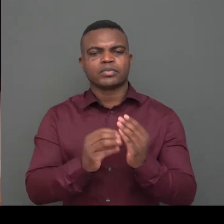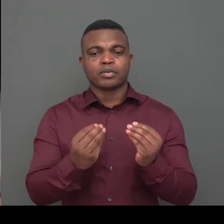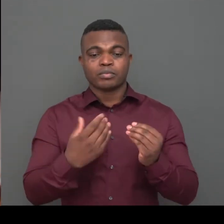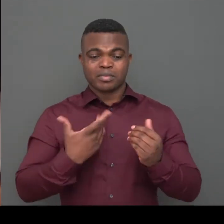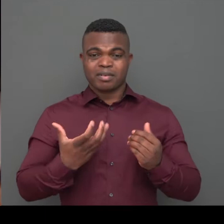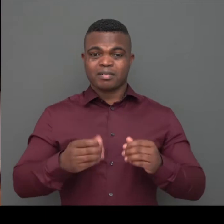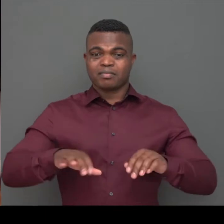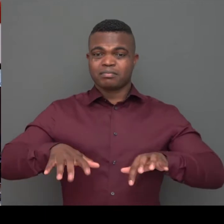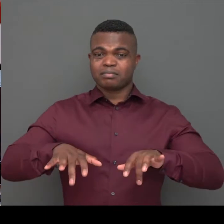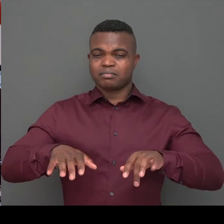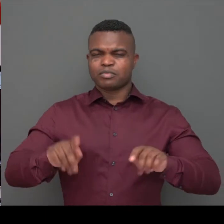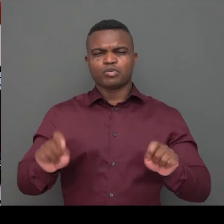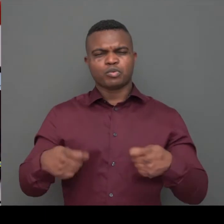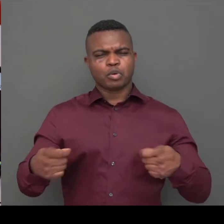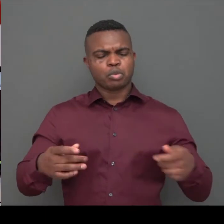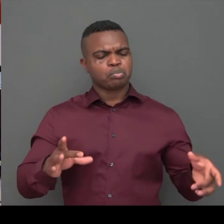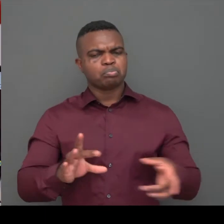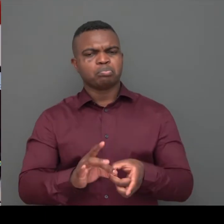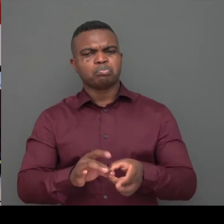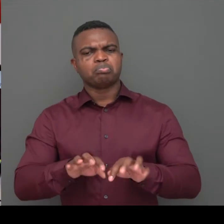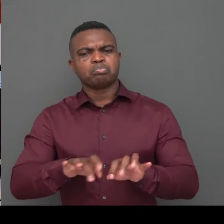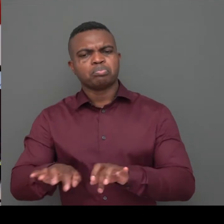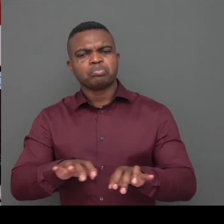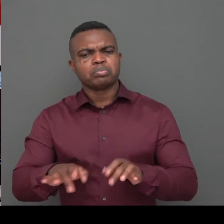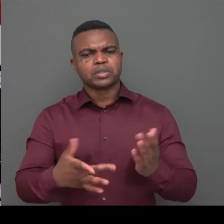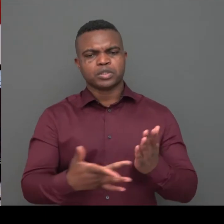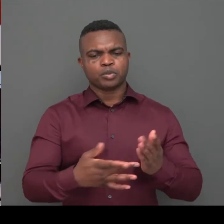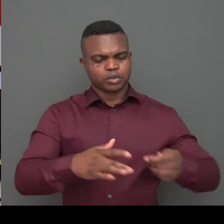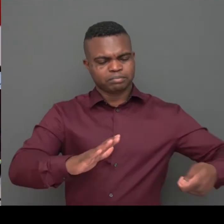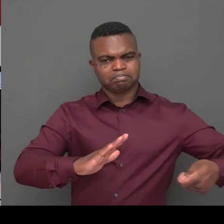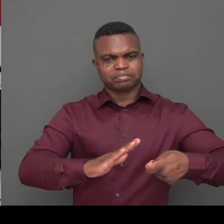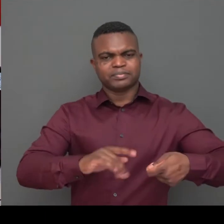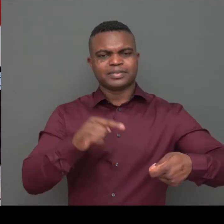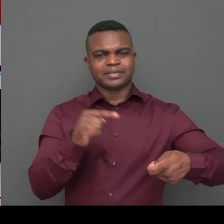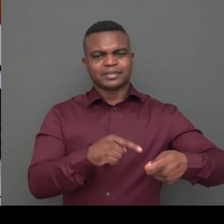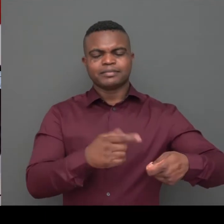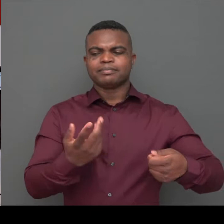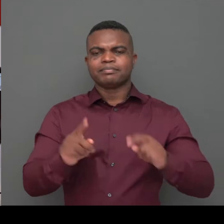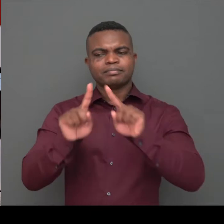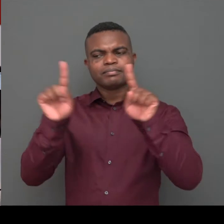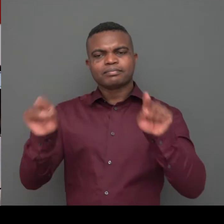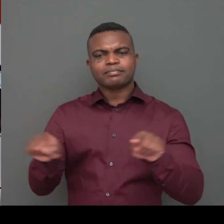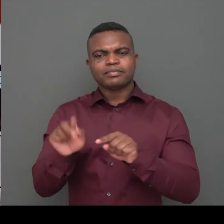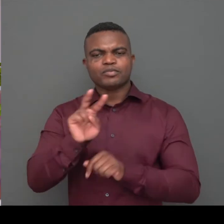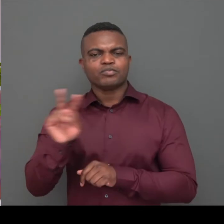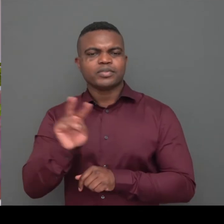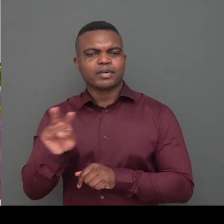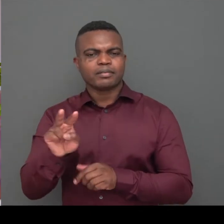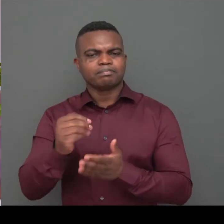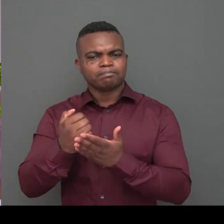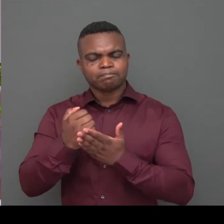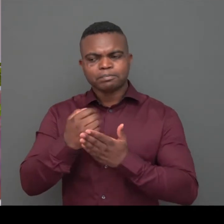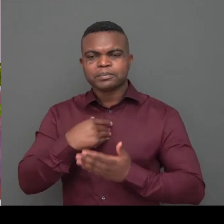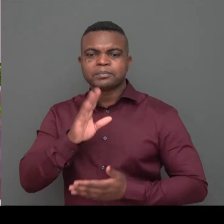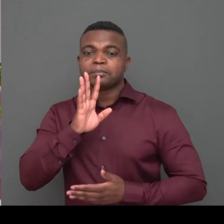regular writing and email programs. However, I have an assistive technology in my computer which is called screen reader, and which in my case